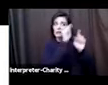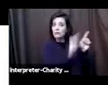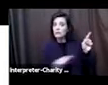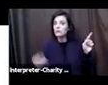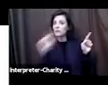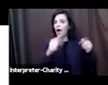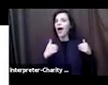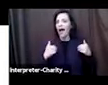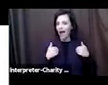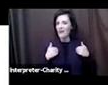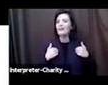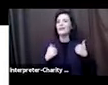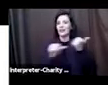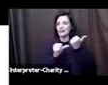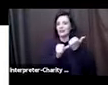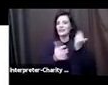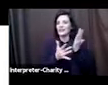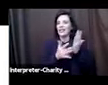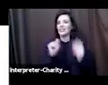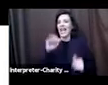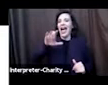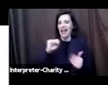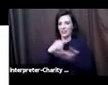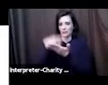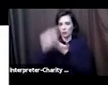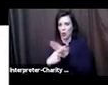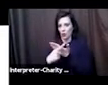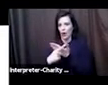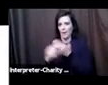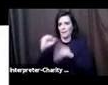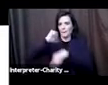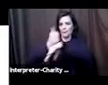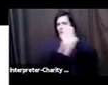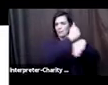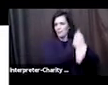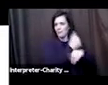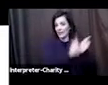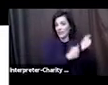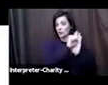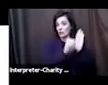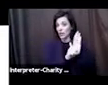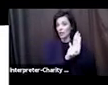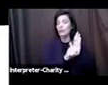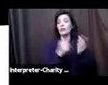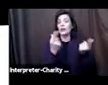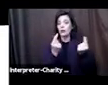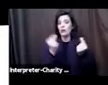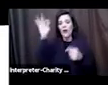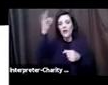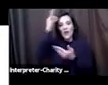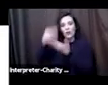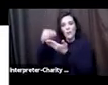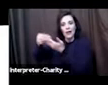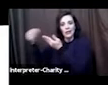Technology Act program. This is a program that's run with federal dollars to make sure